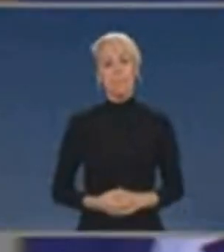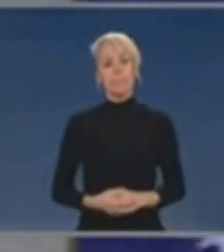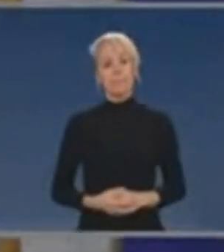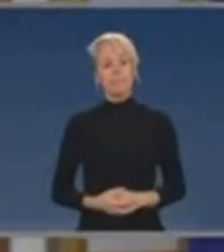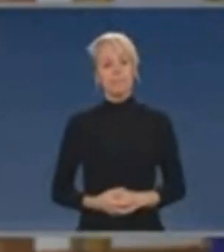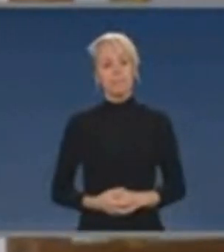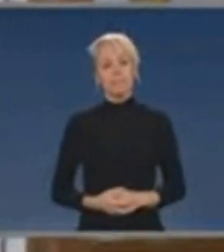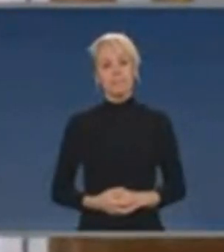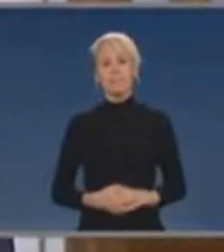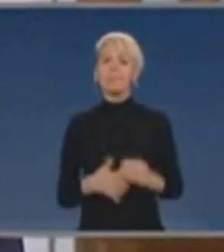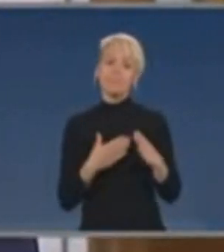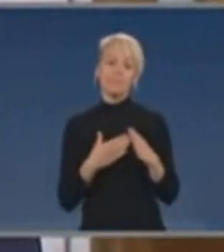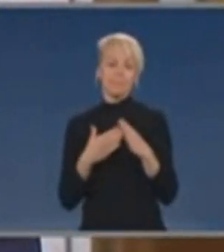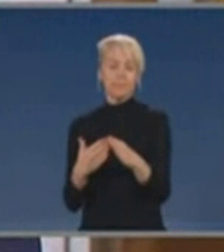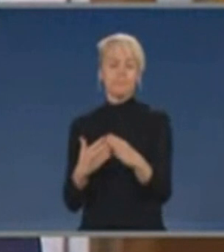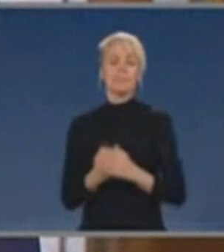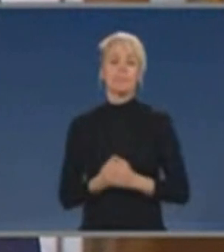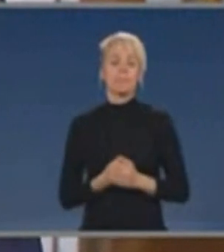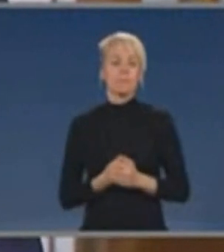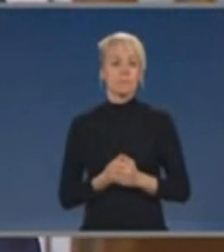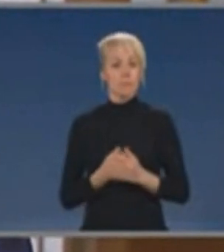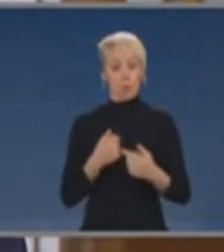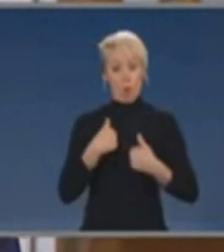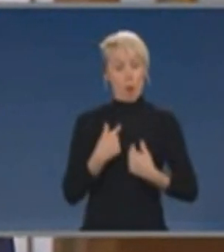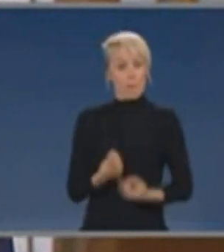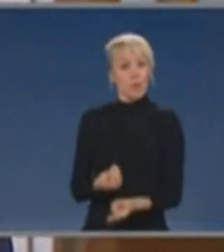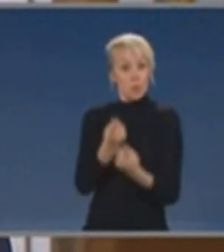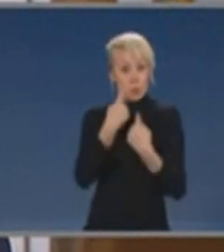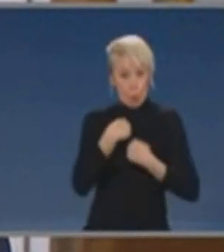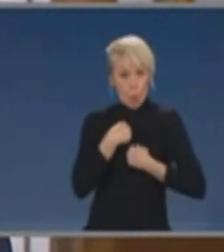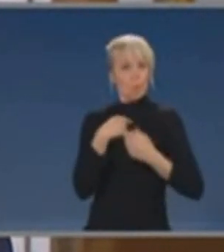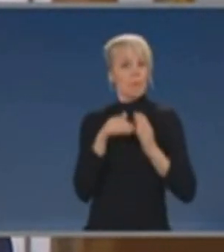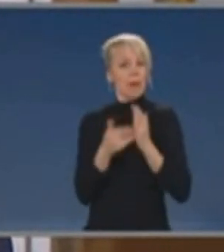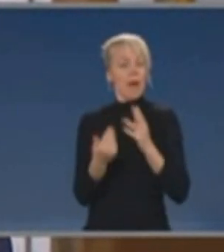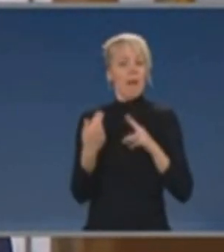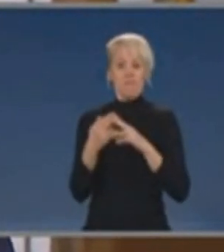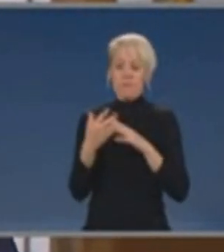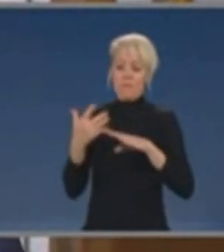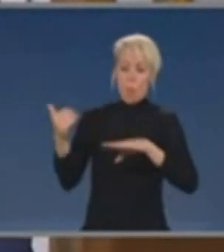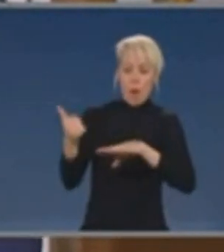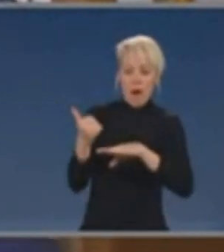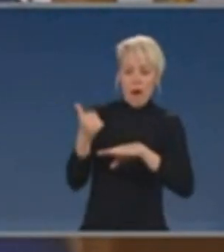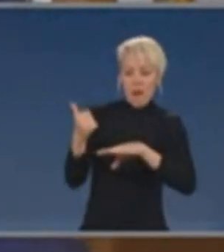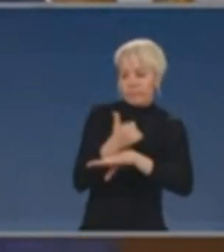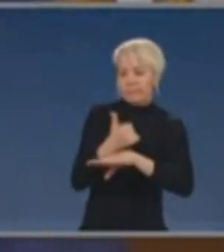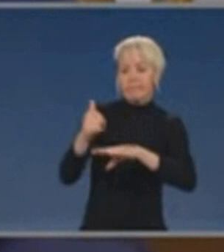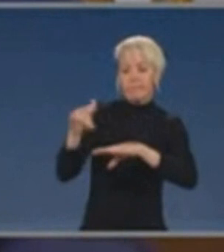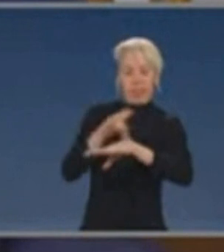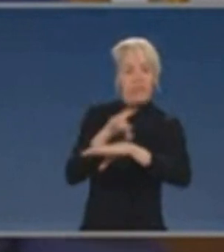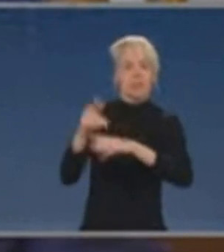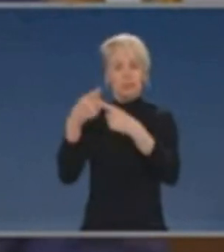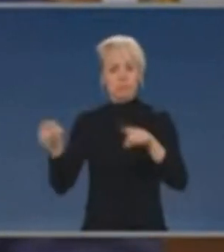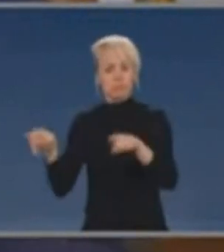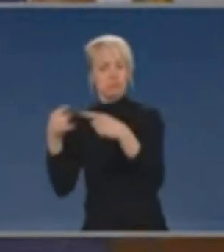just going to say, as I understand it, and I'm informed that a substantial number of organisations within the arts community are benefiting from